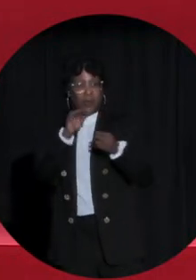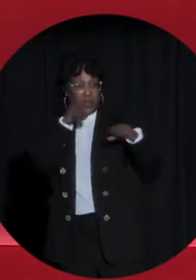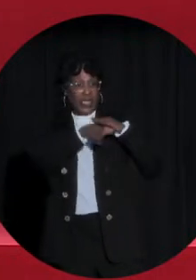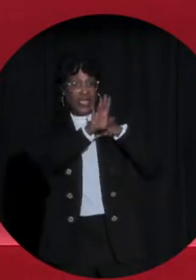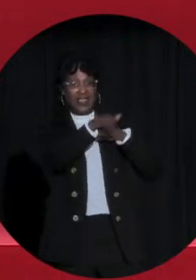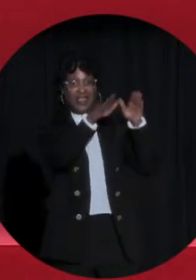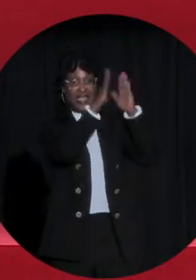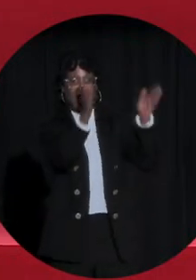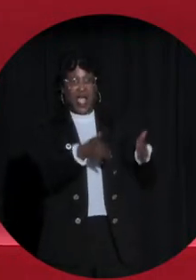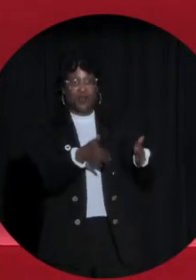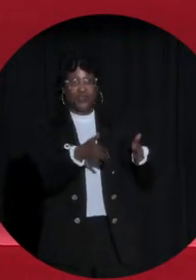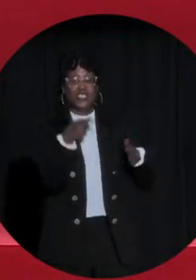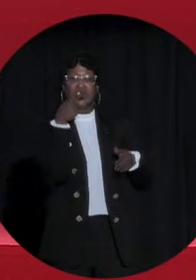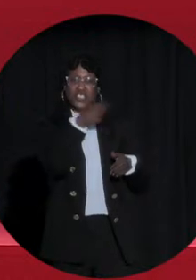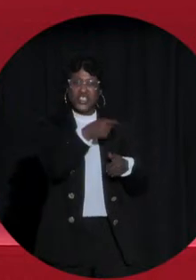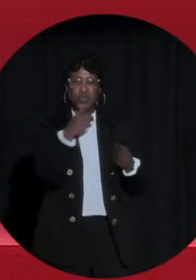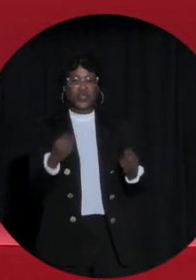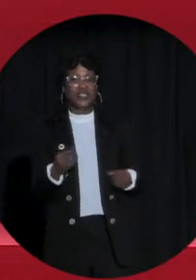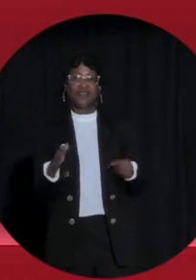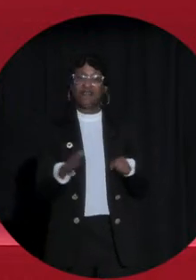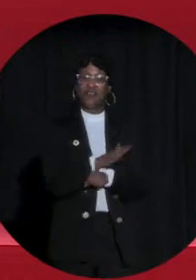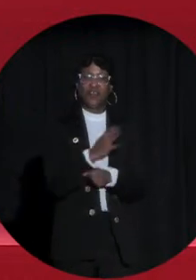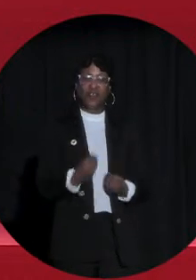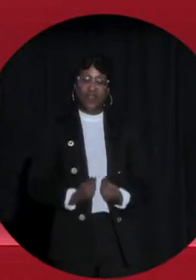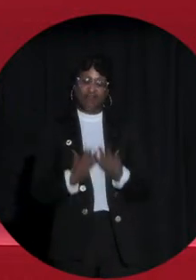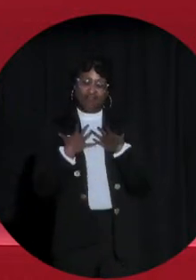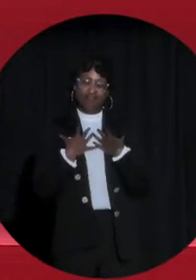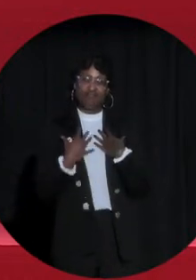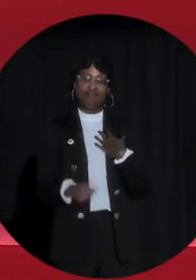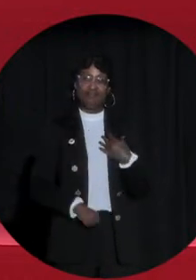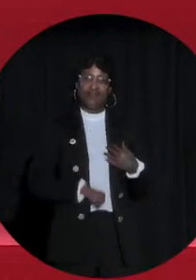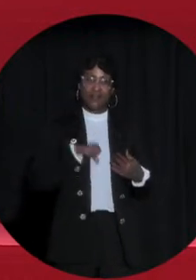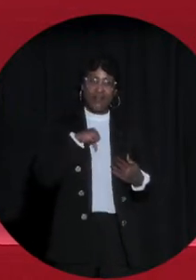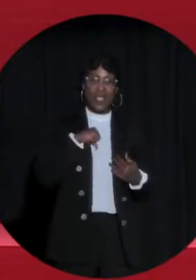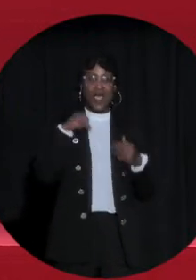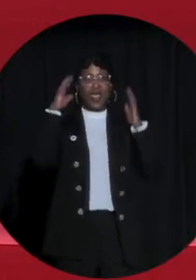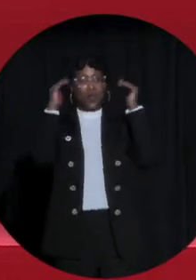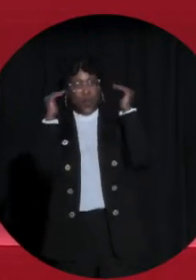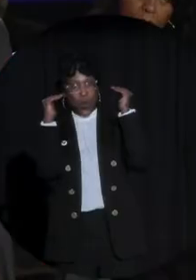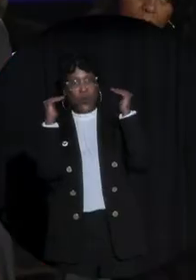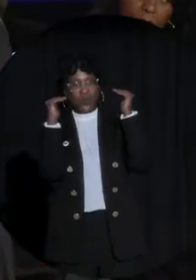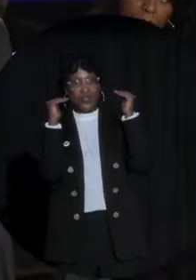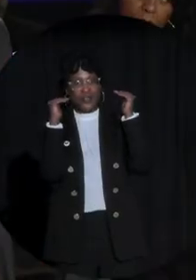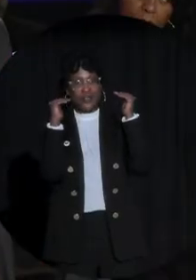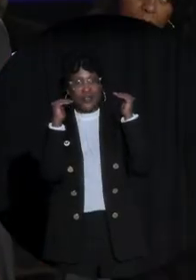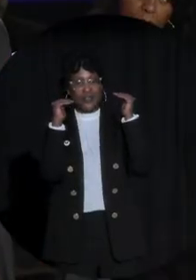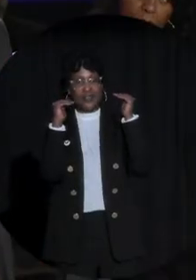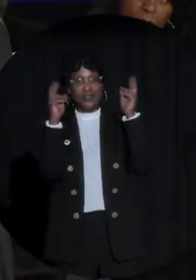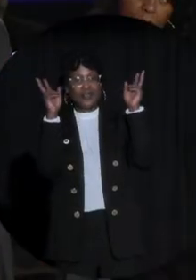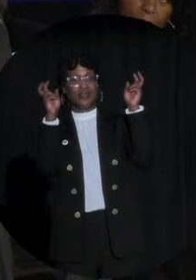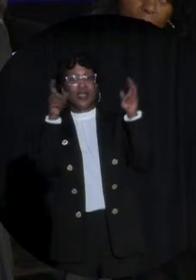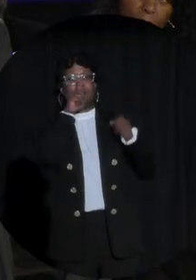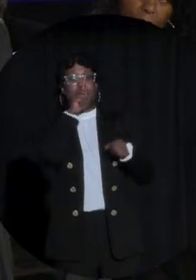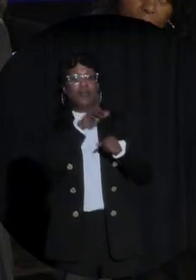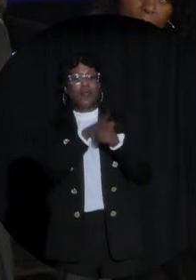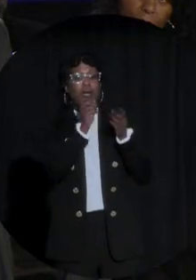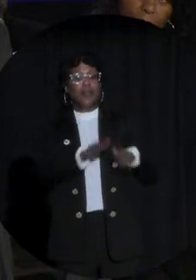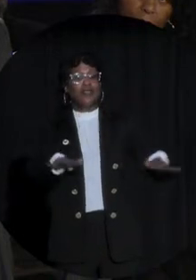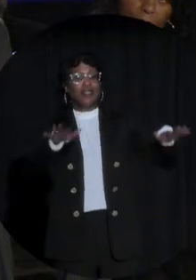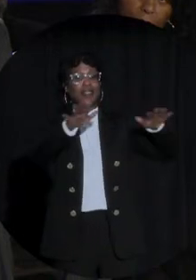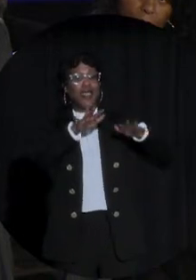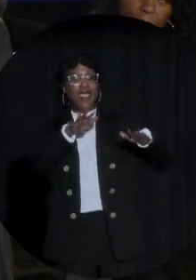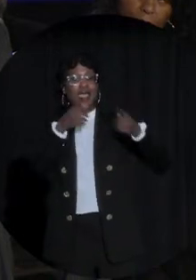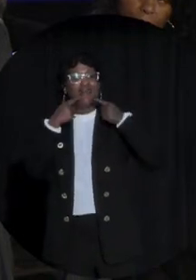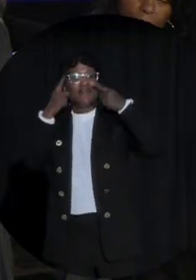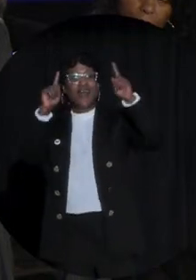was full of hope, full of pride. The promised land was finally within reach. But all the struggle to get